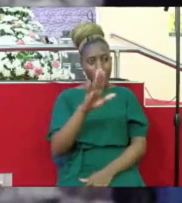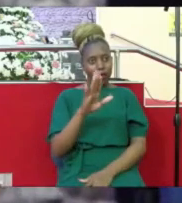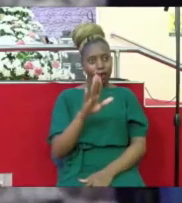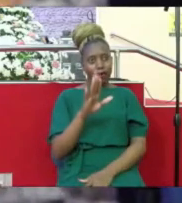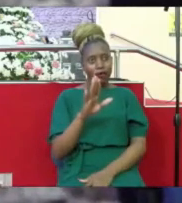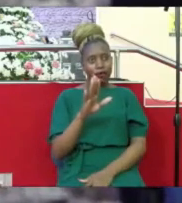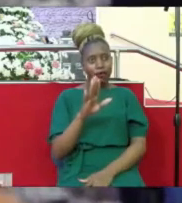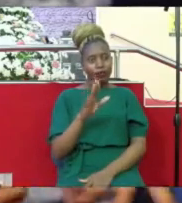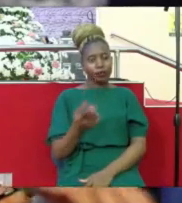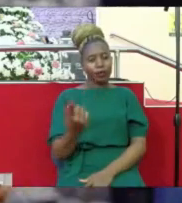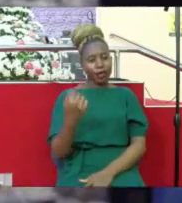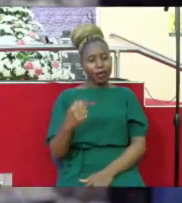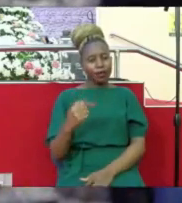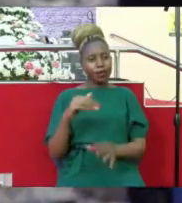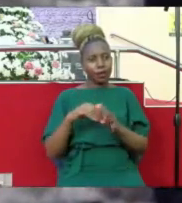come into your family,